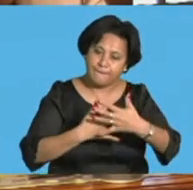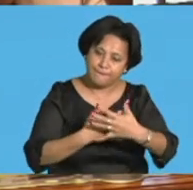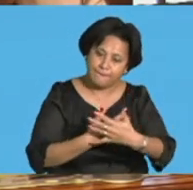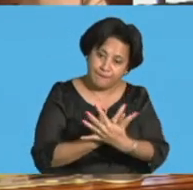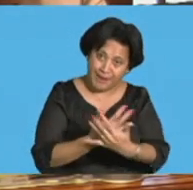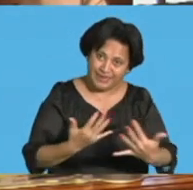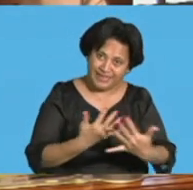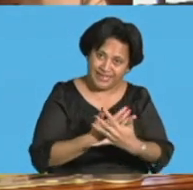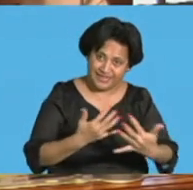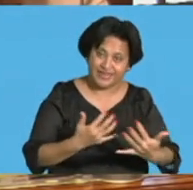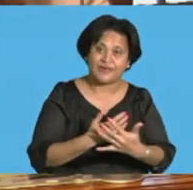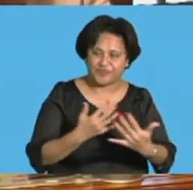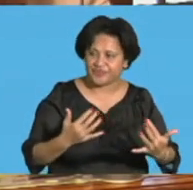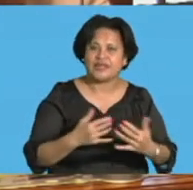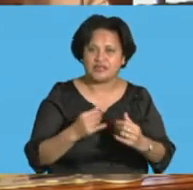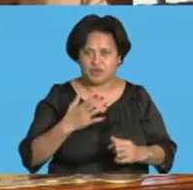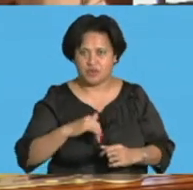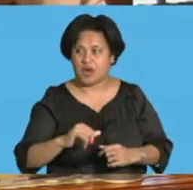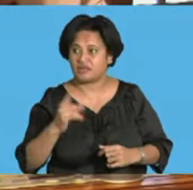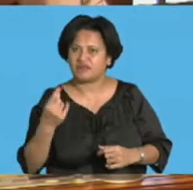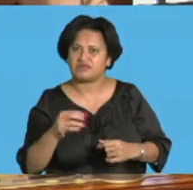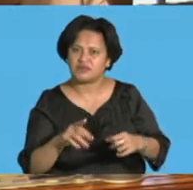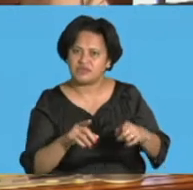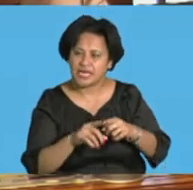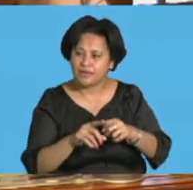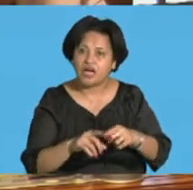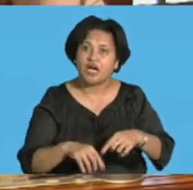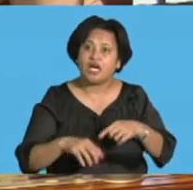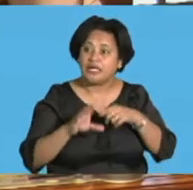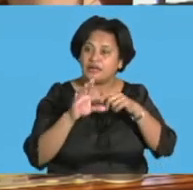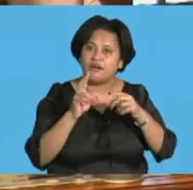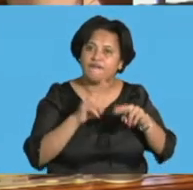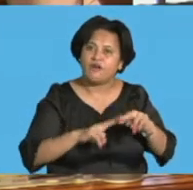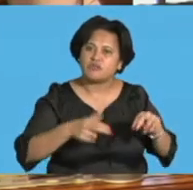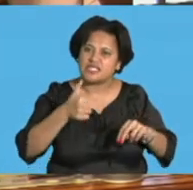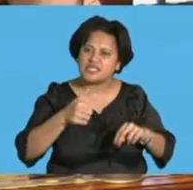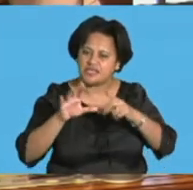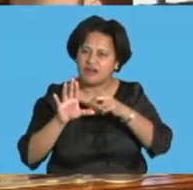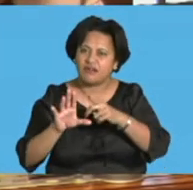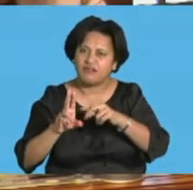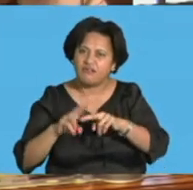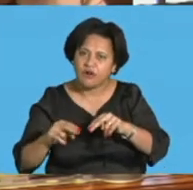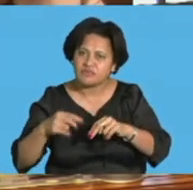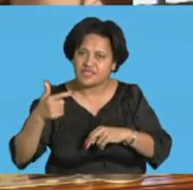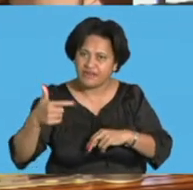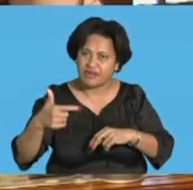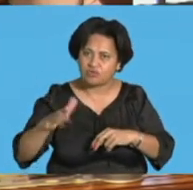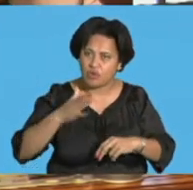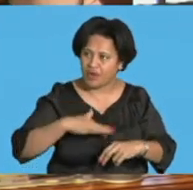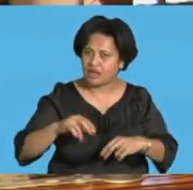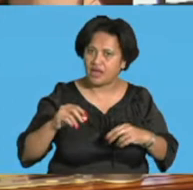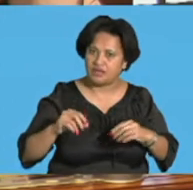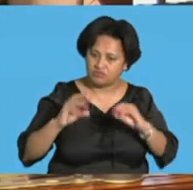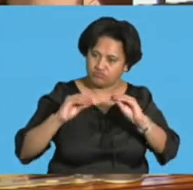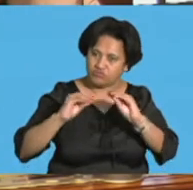need to provide opportunities to our Year 12 and 13 students to get the exposure to public speaking, which will stand them in good stead in the